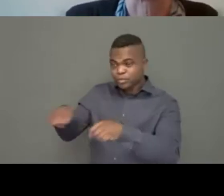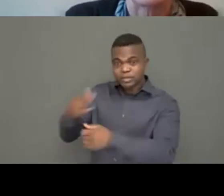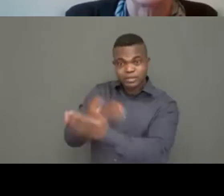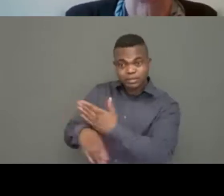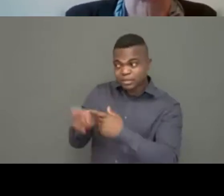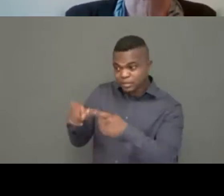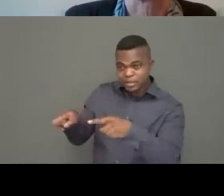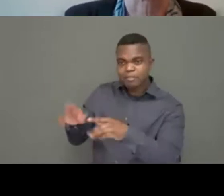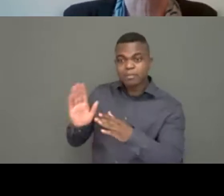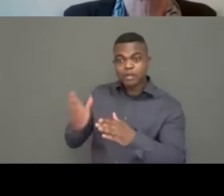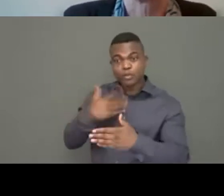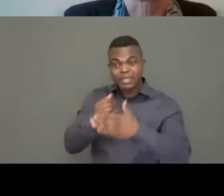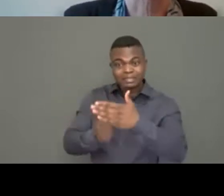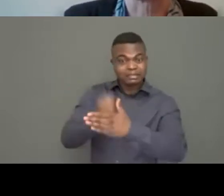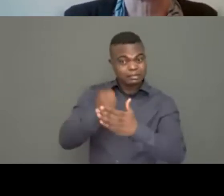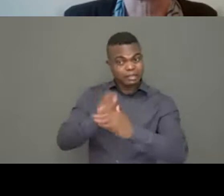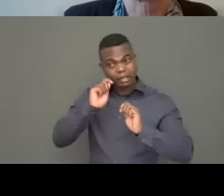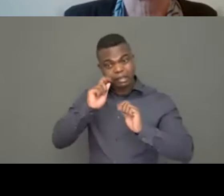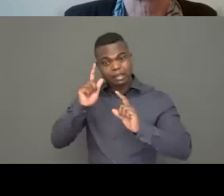show the talents and also